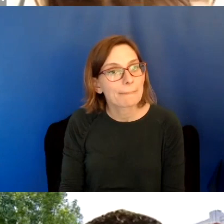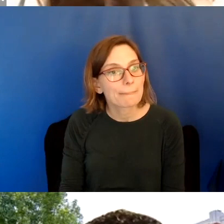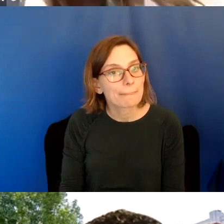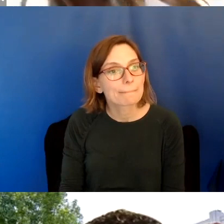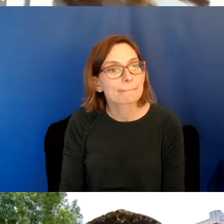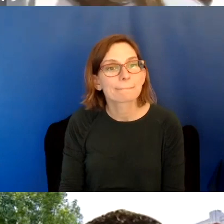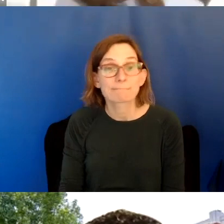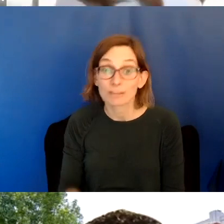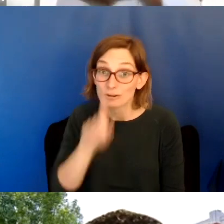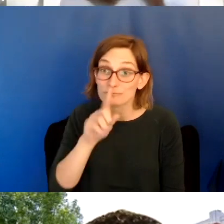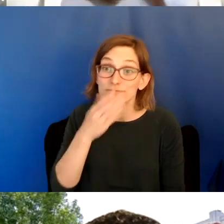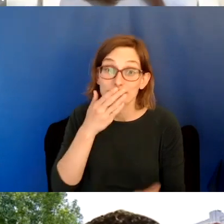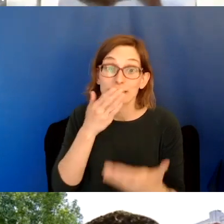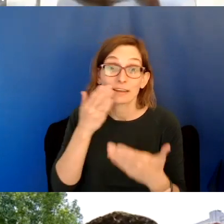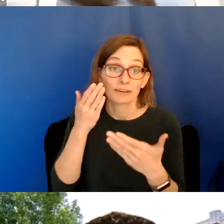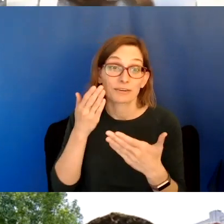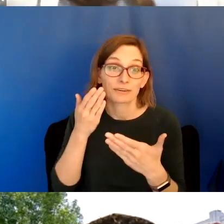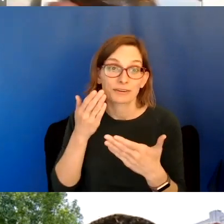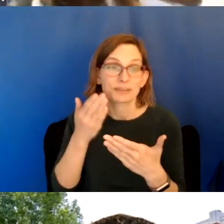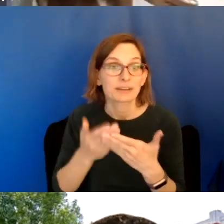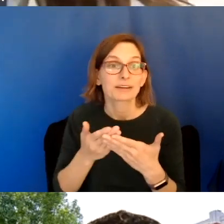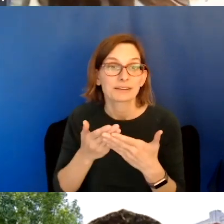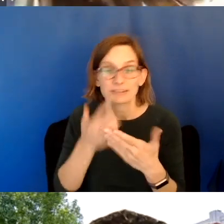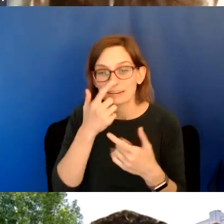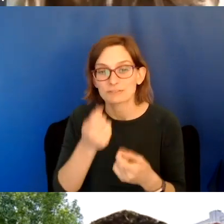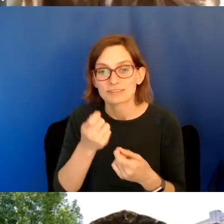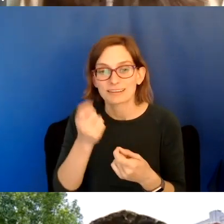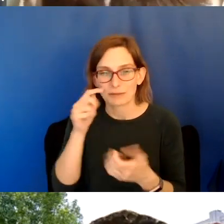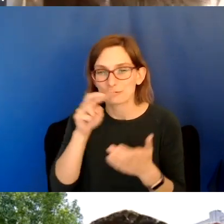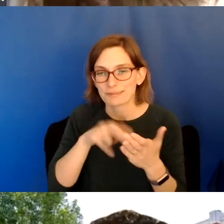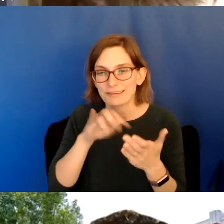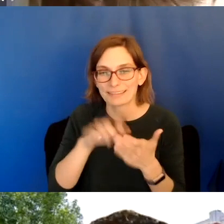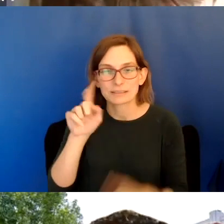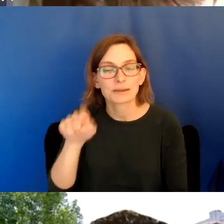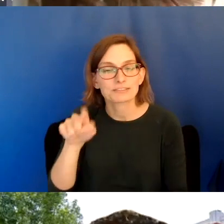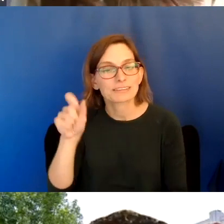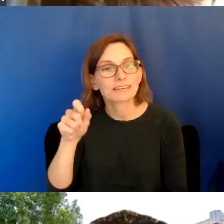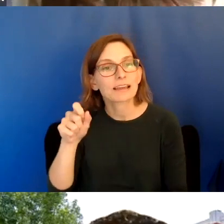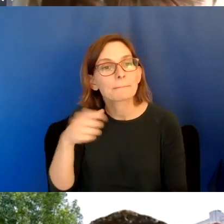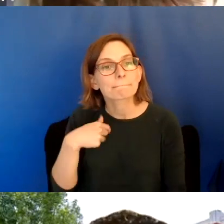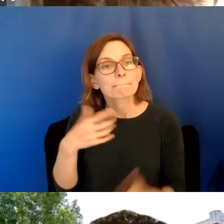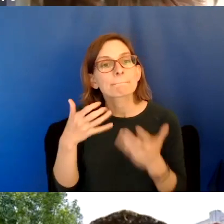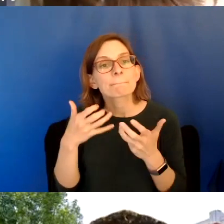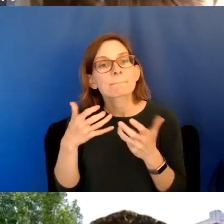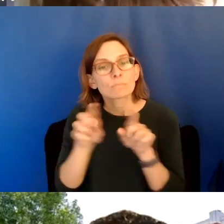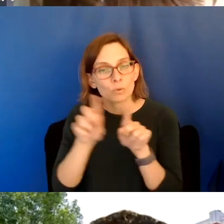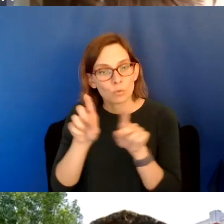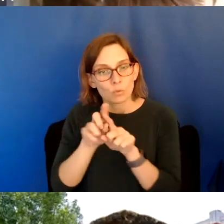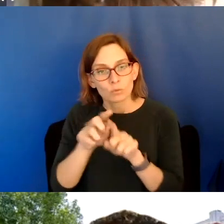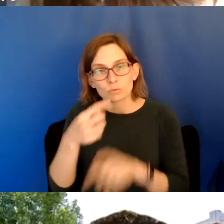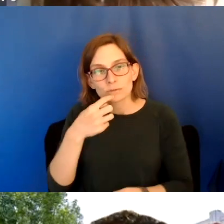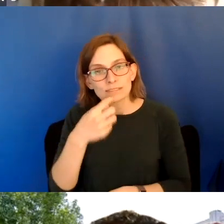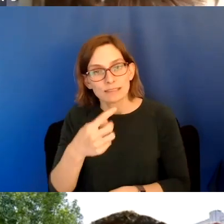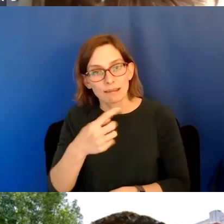This is a really good, this is really interesting. I was reading this question. I want to also say that